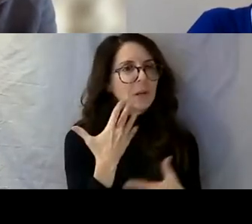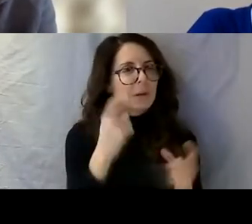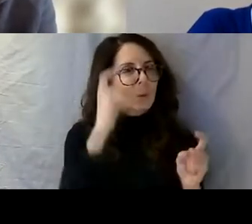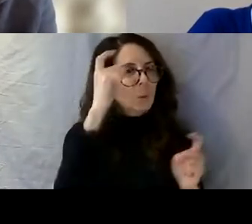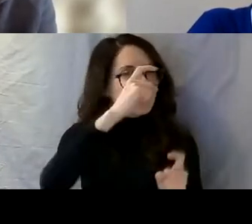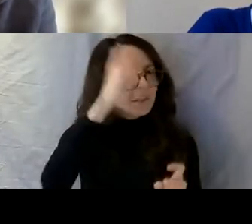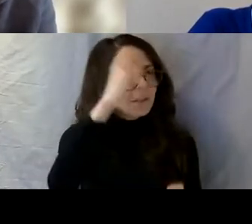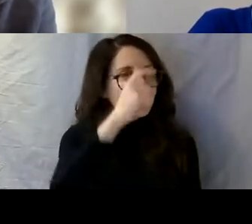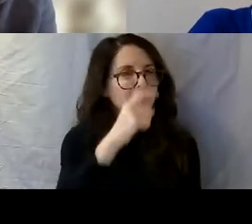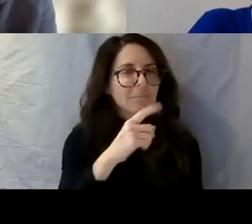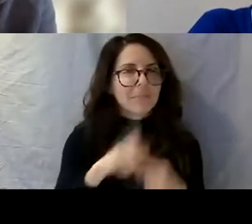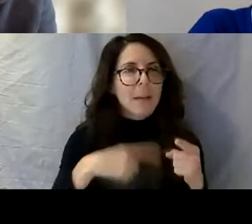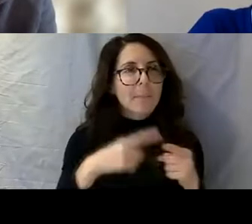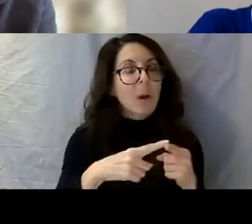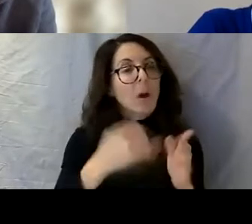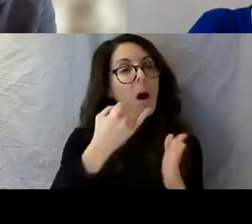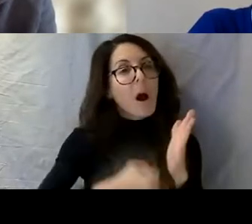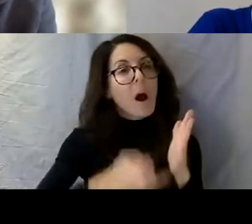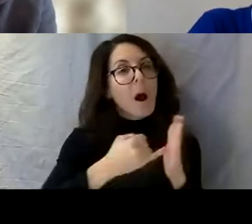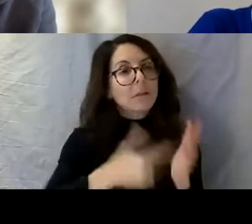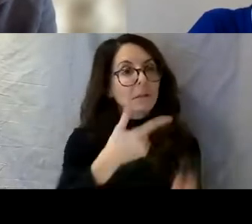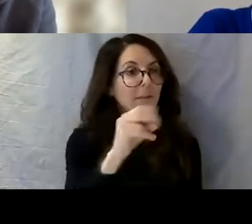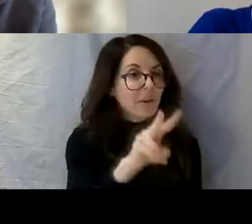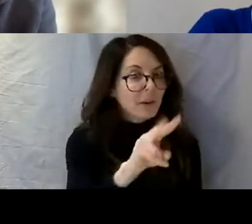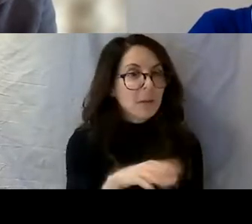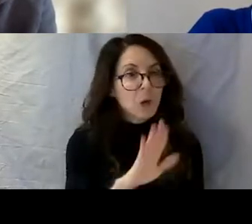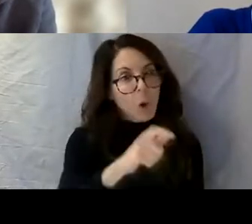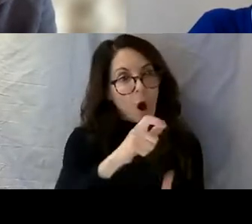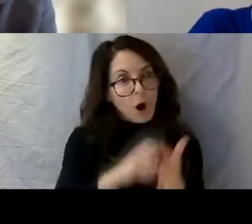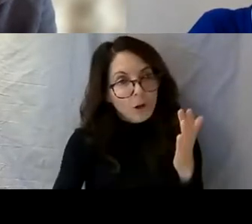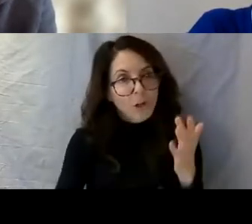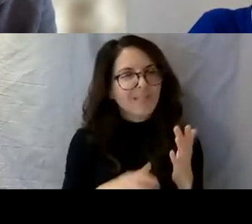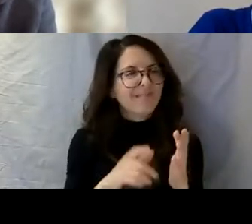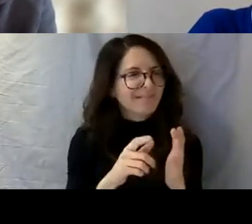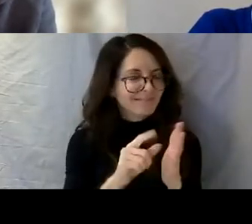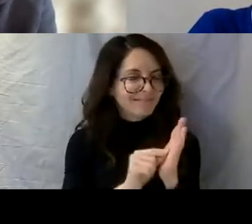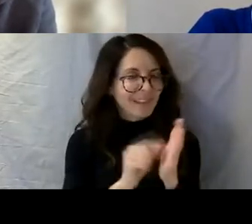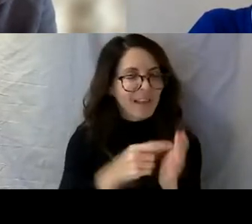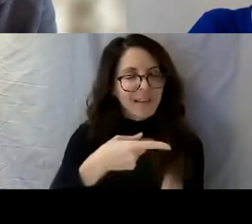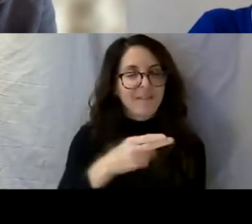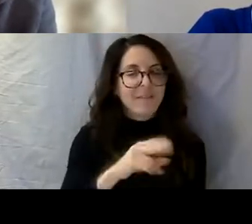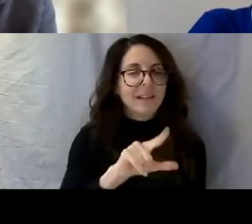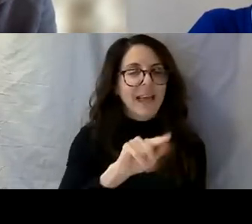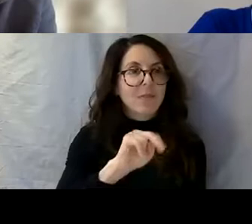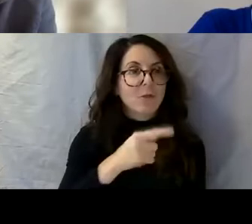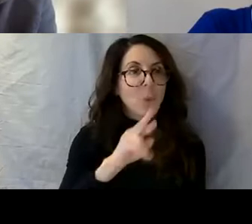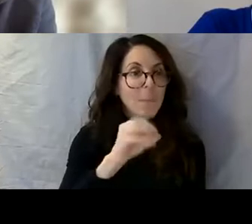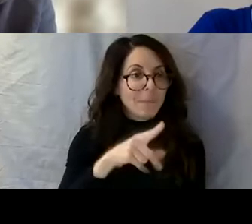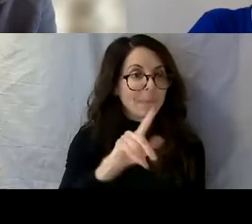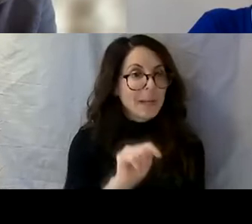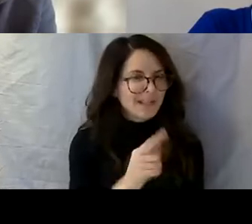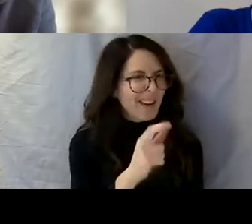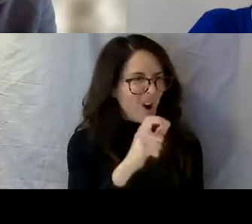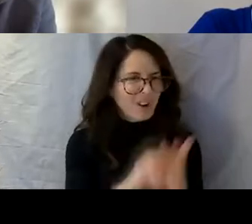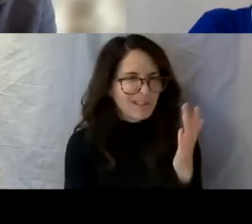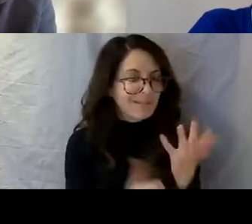on arts governance. Your article in The Philanthropist is just one of the many things recently that you have done,